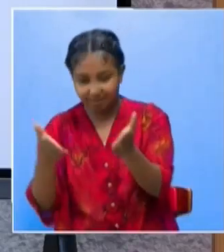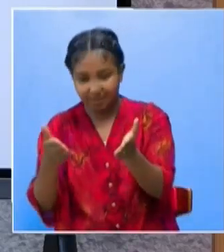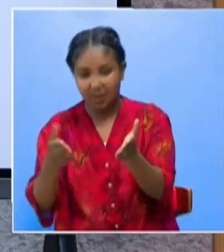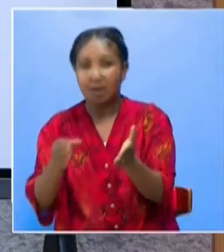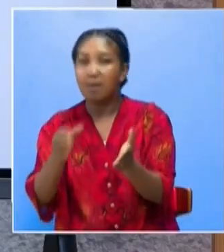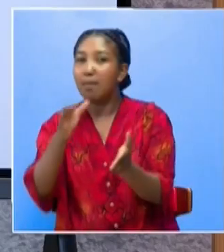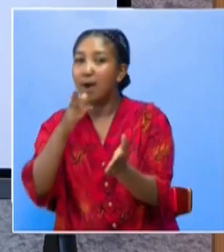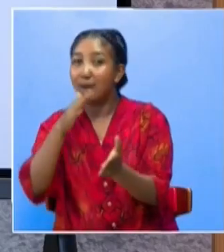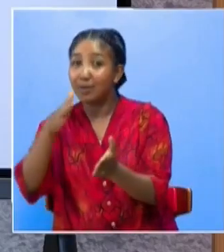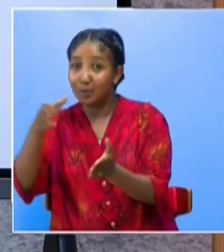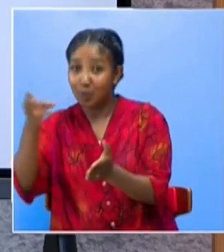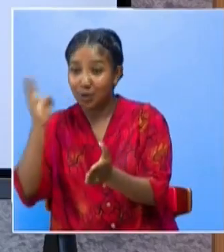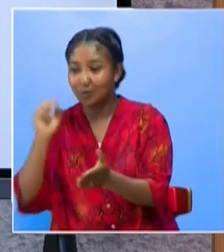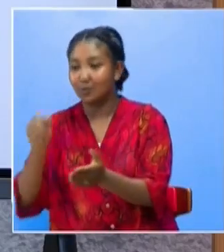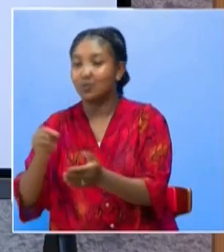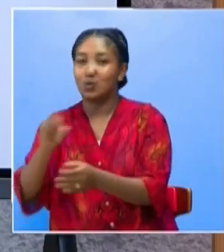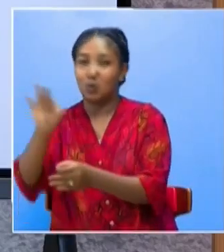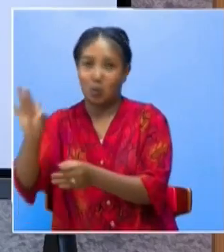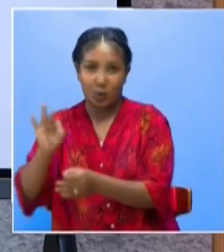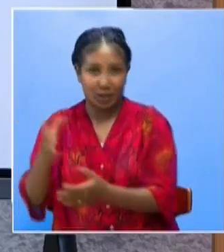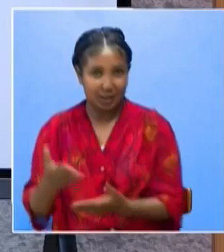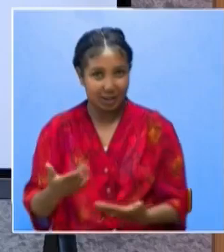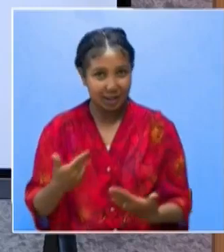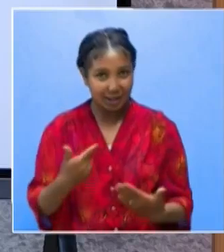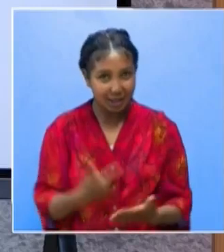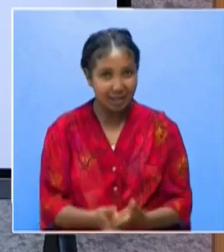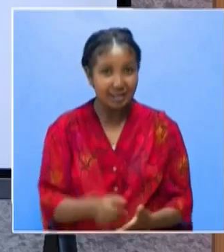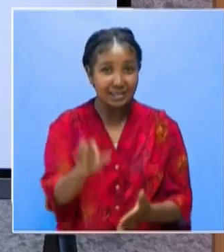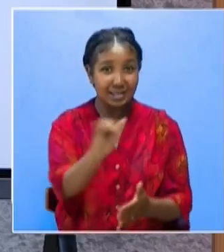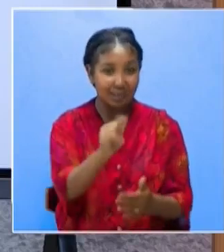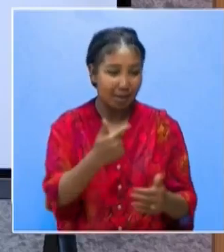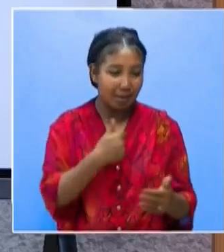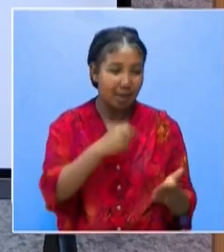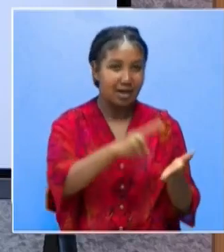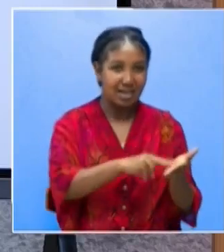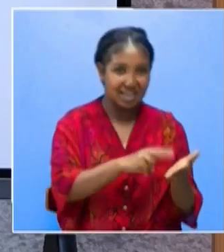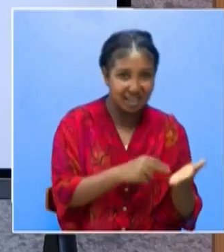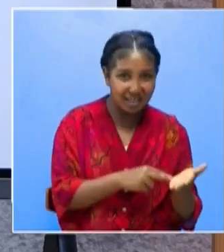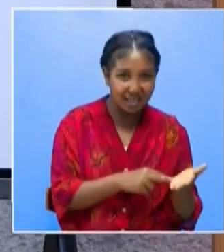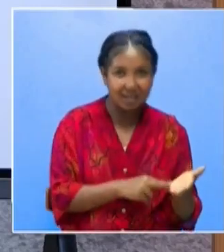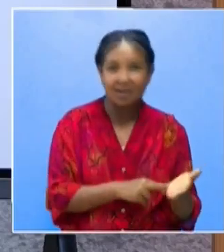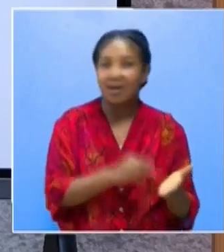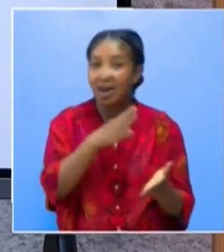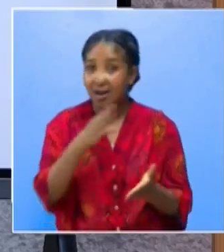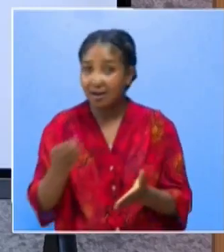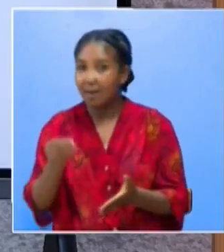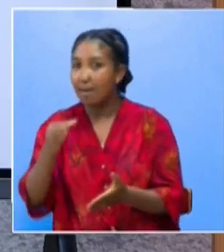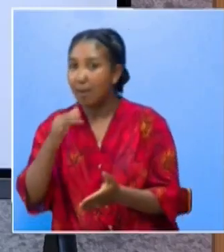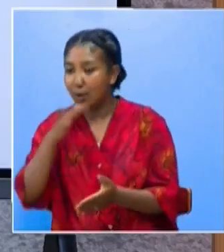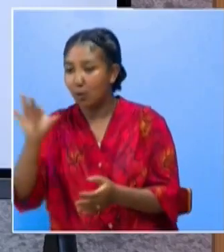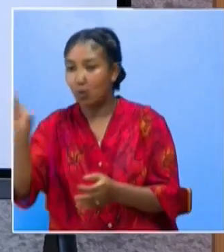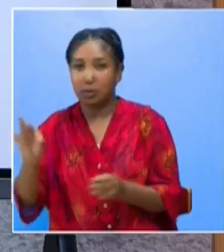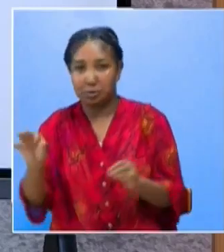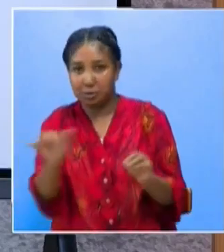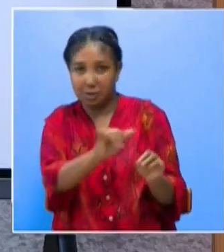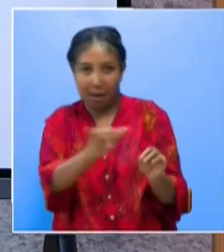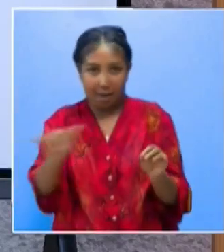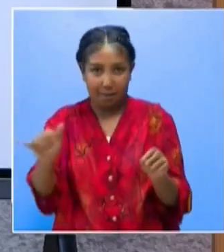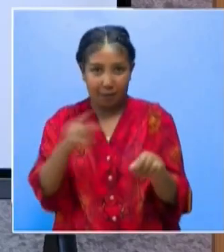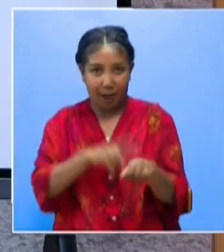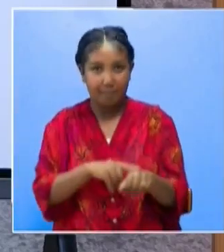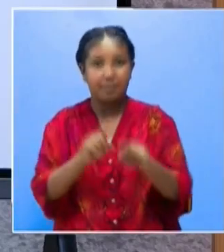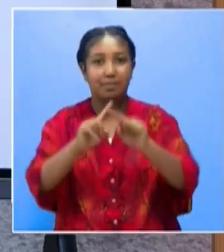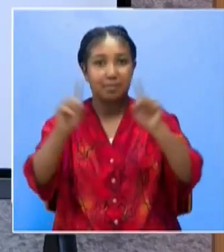mother was cooking. Here, at the same time, two actions were happening, okay?